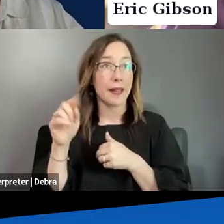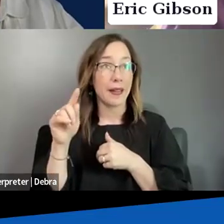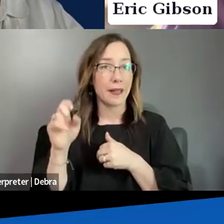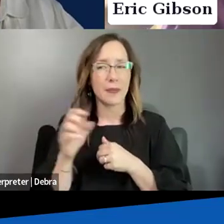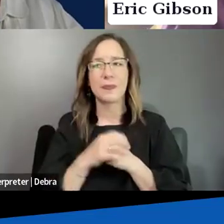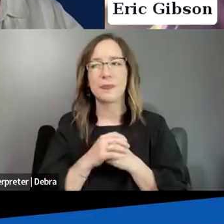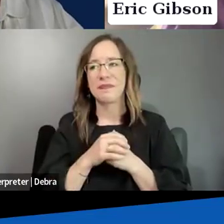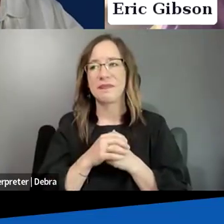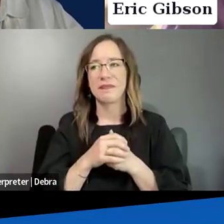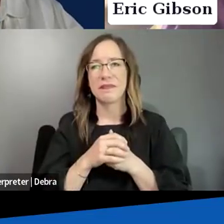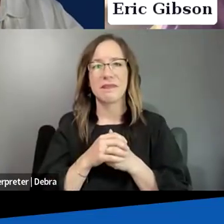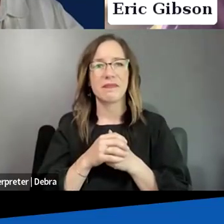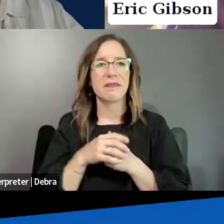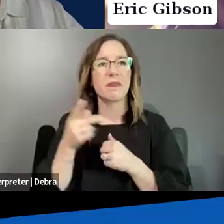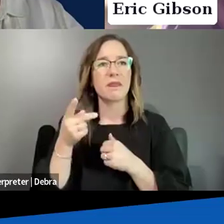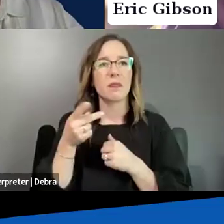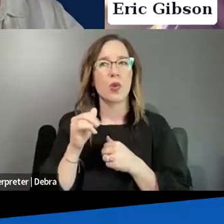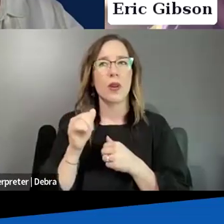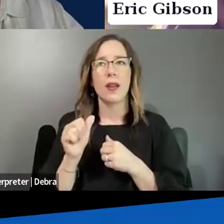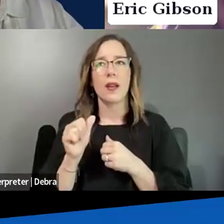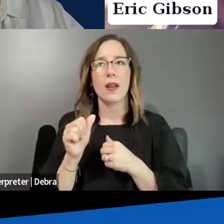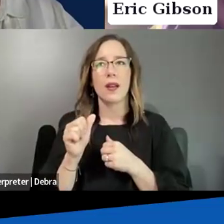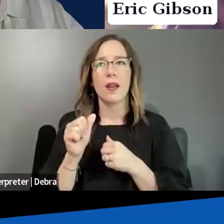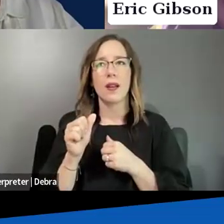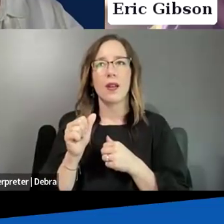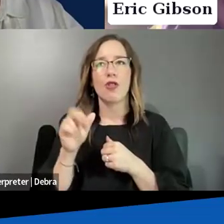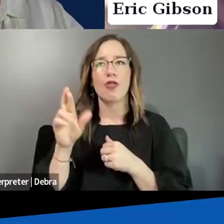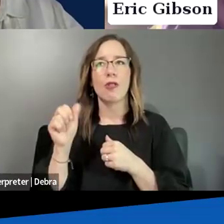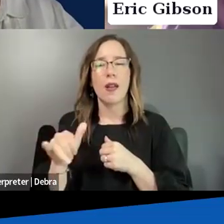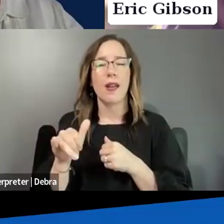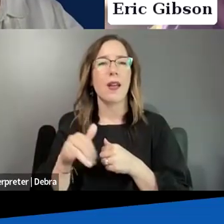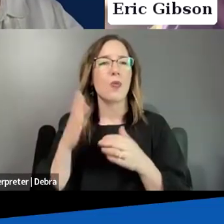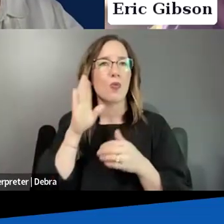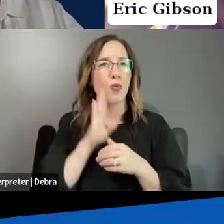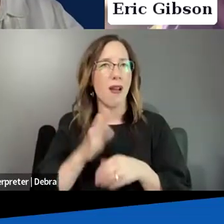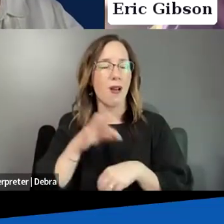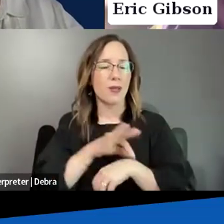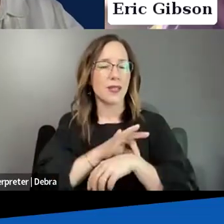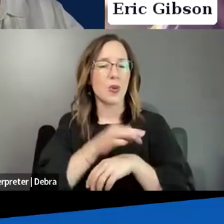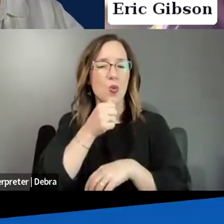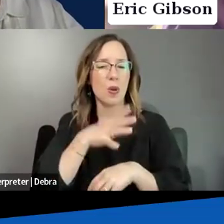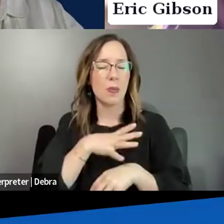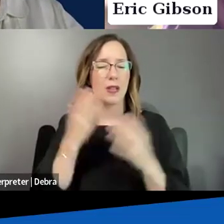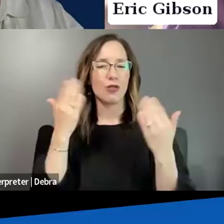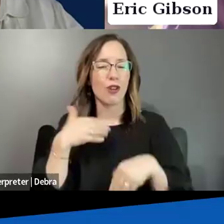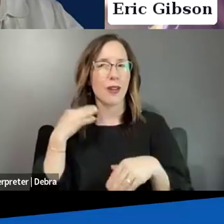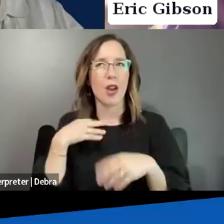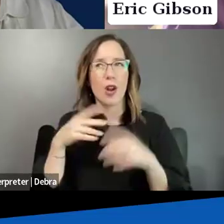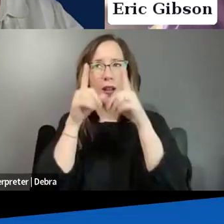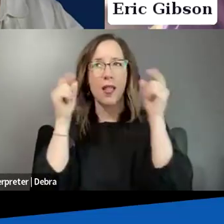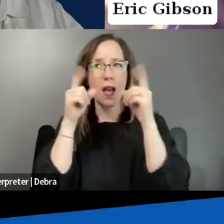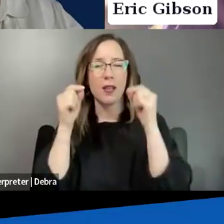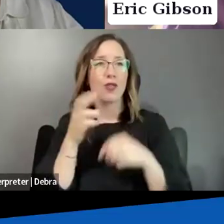Hey, and my name is Priya Ray. I'm a brown-skinned woman with dark brown hair. I'm wearing glasses that have